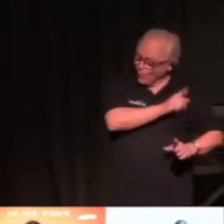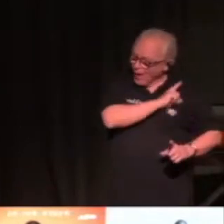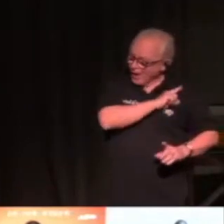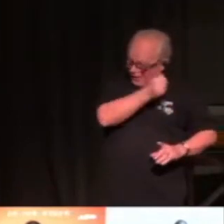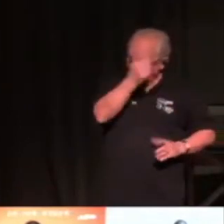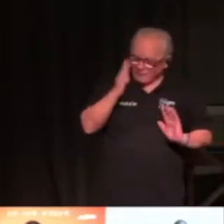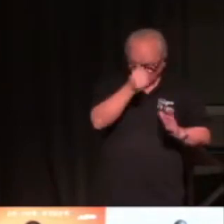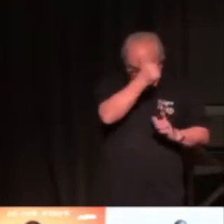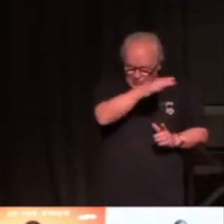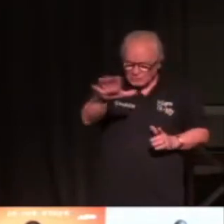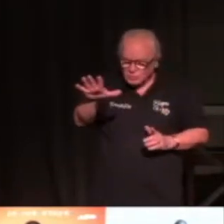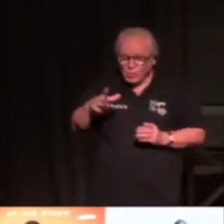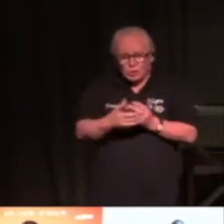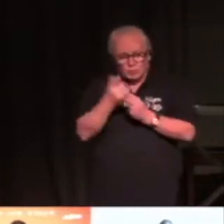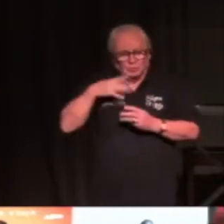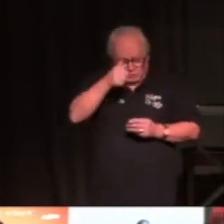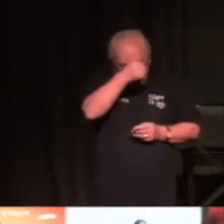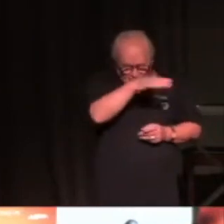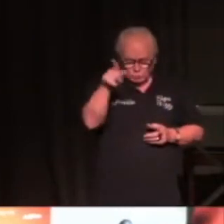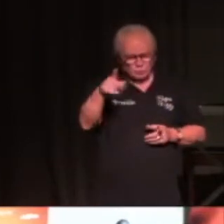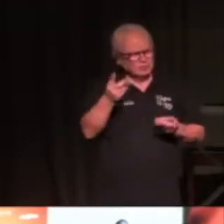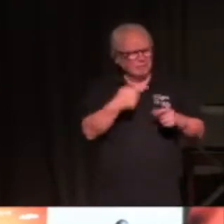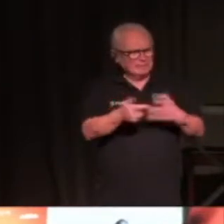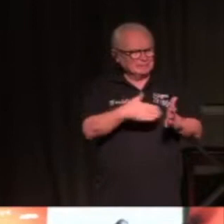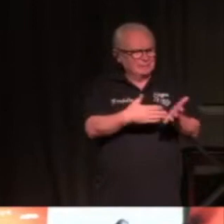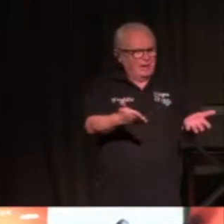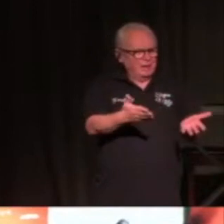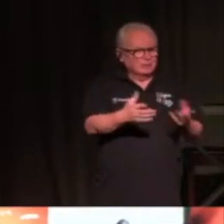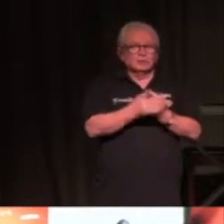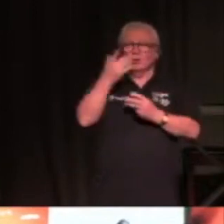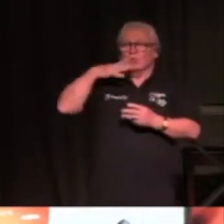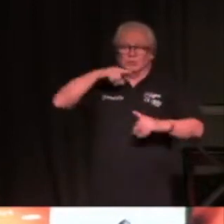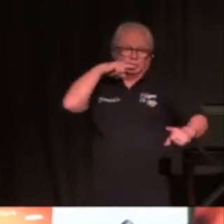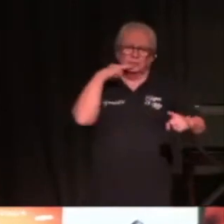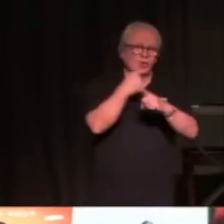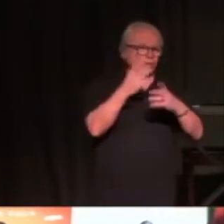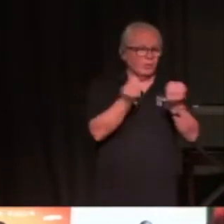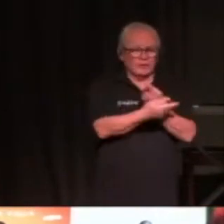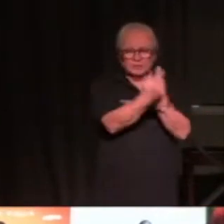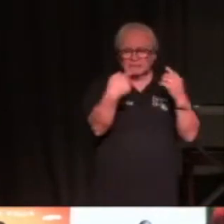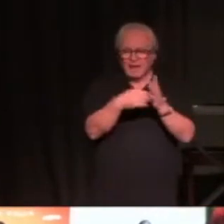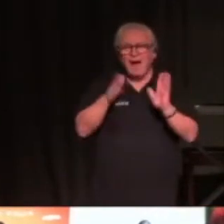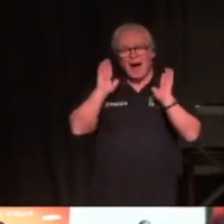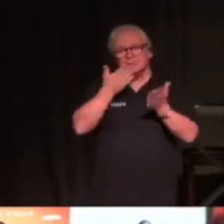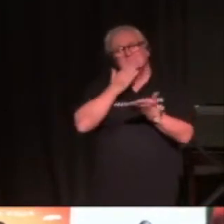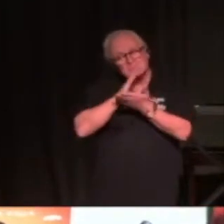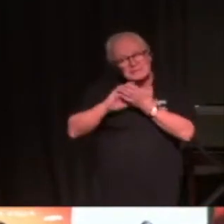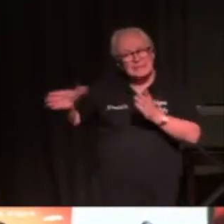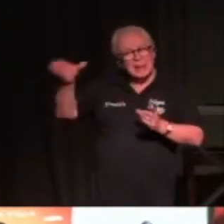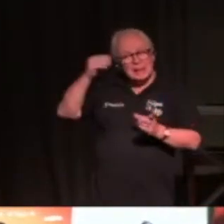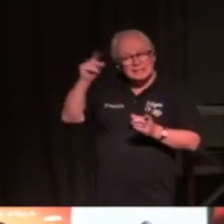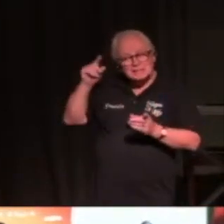He's desperate for one with you. He wants to speak with you. Listen to him as he speaks to a